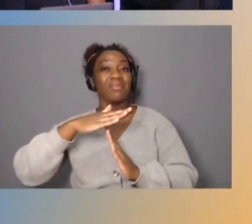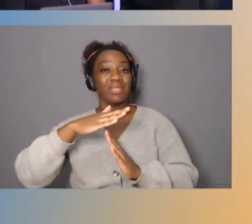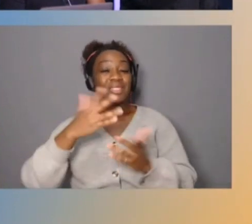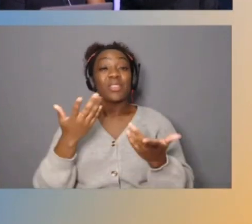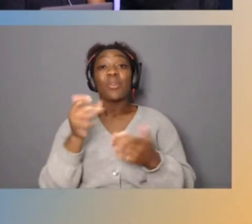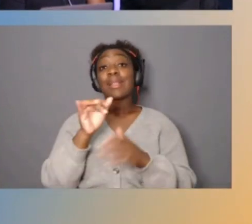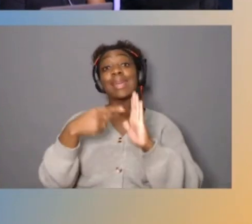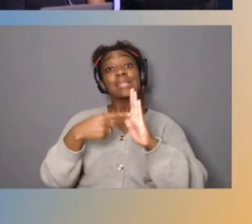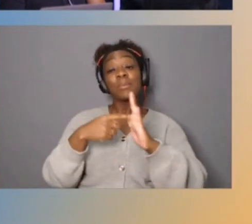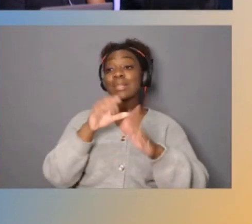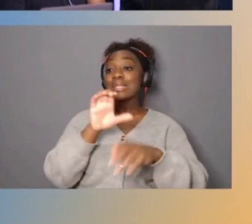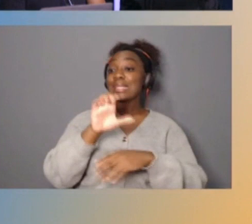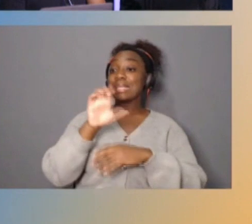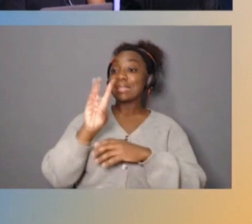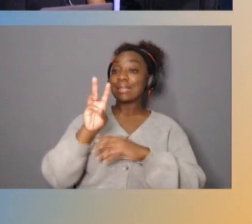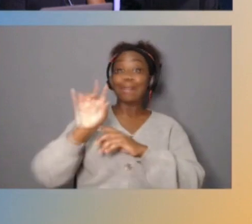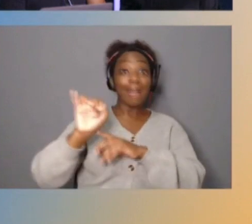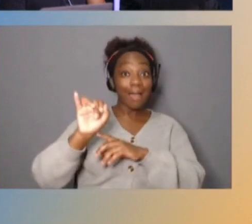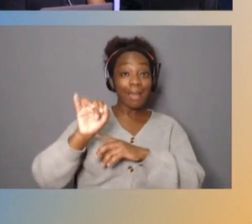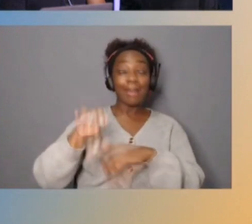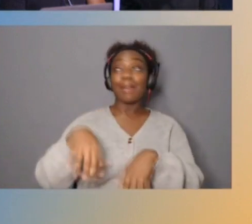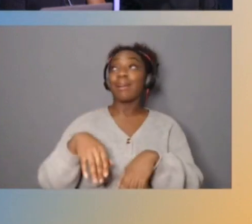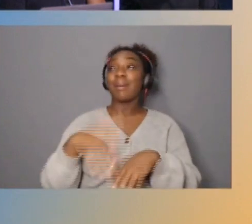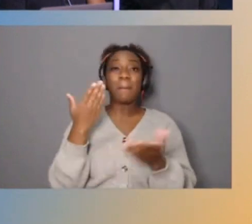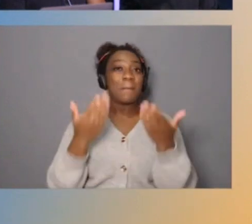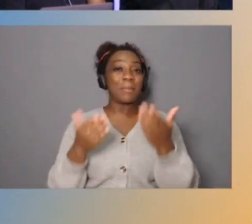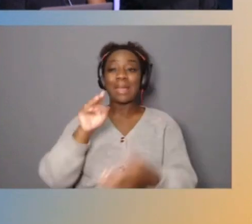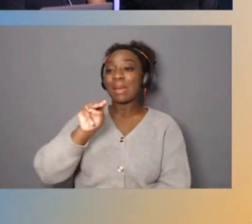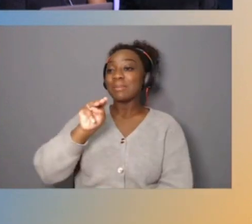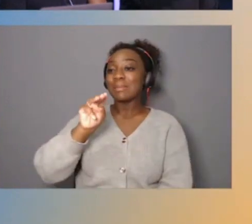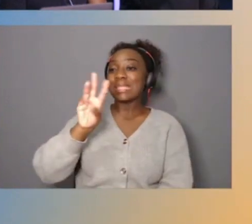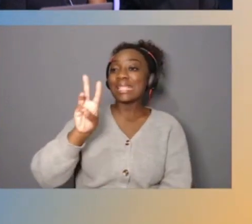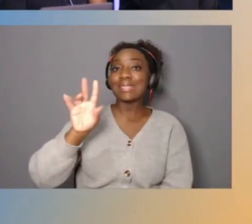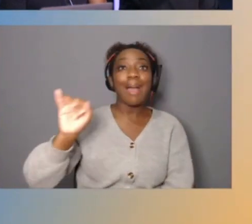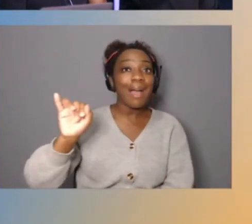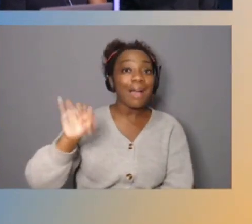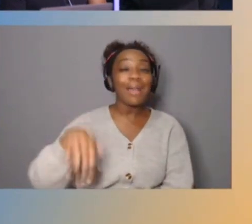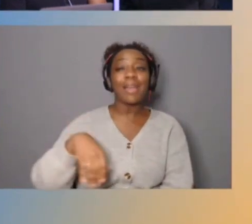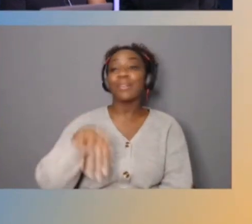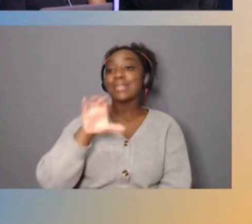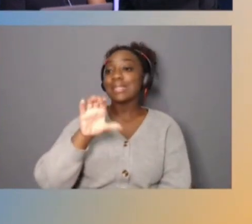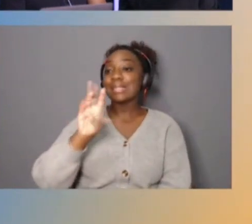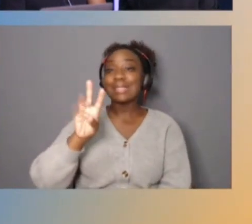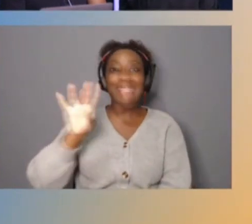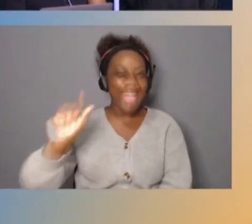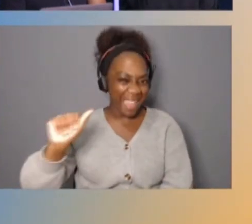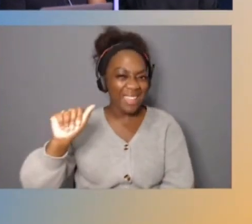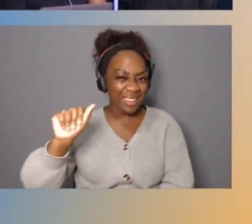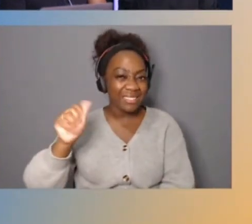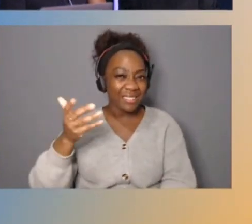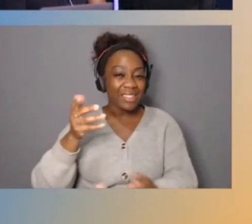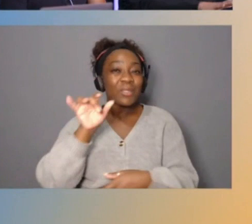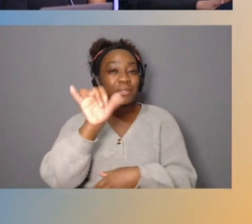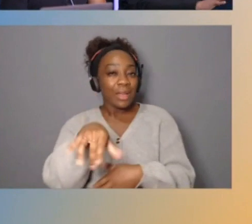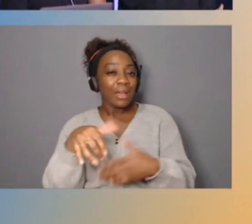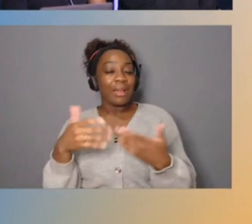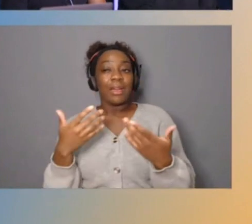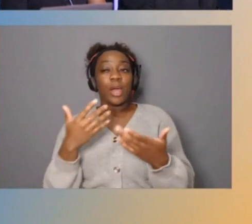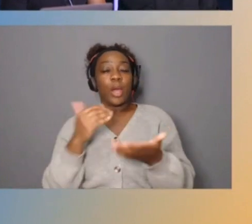C6Is, maybe the M6Is or C6As, or those that have,